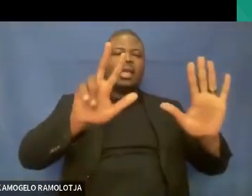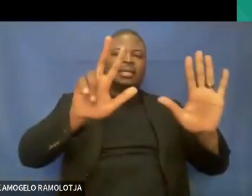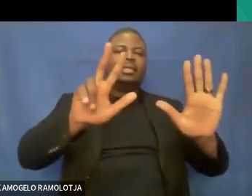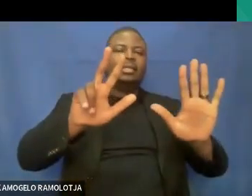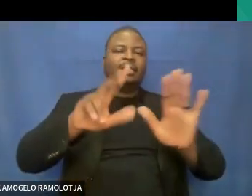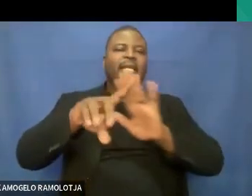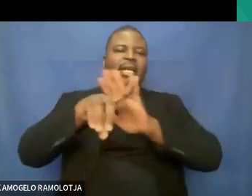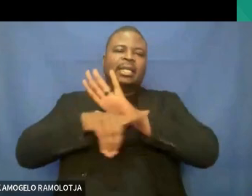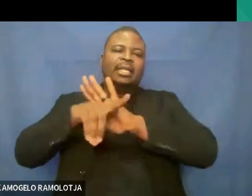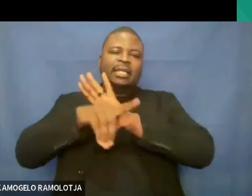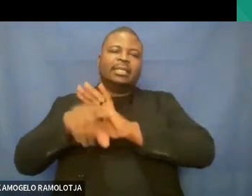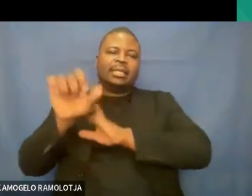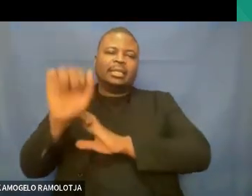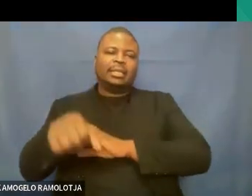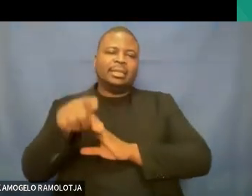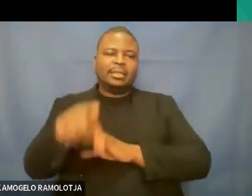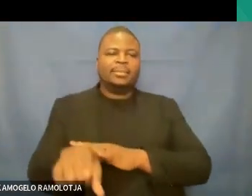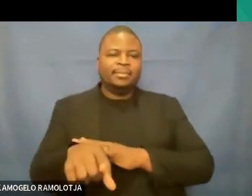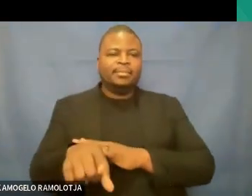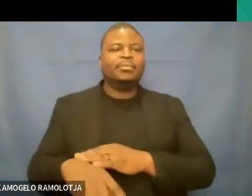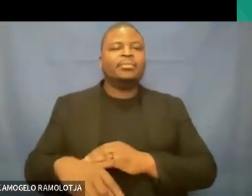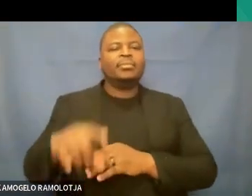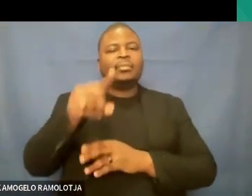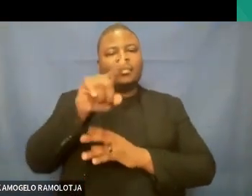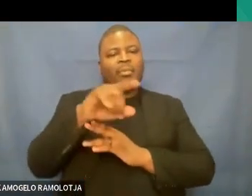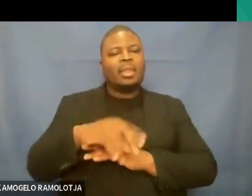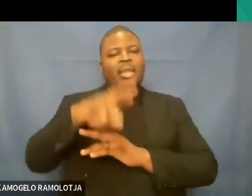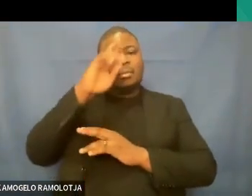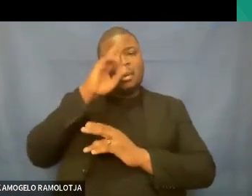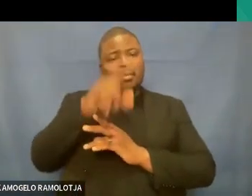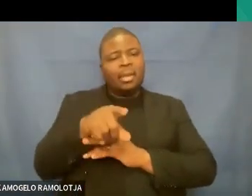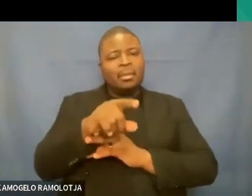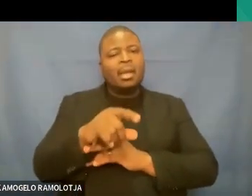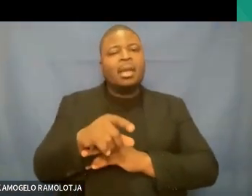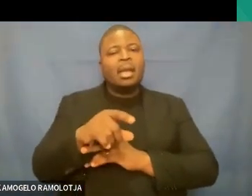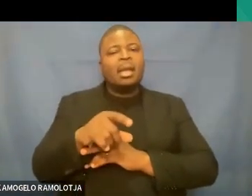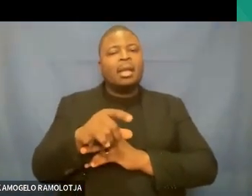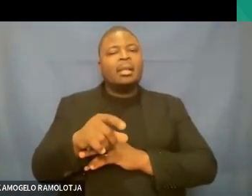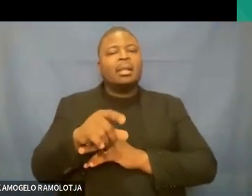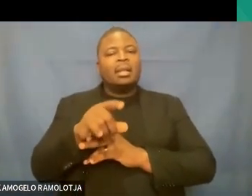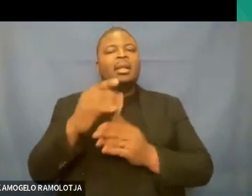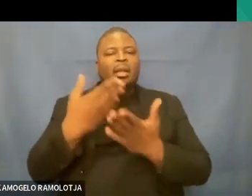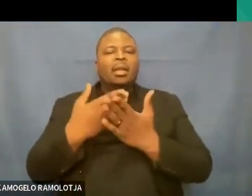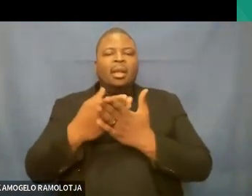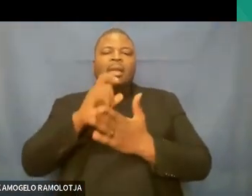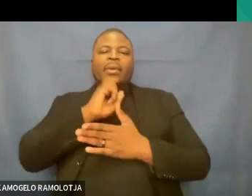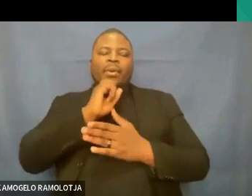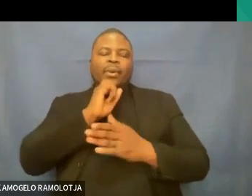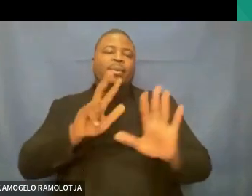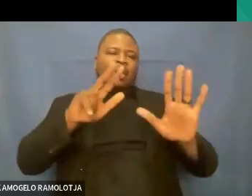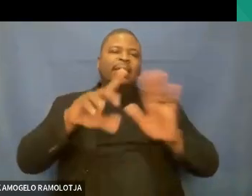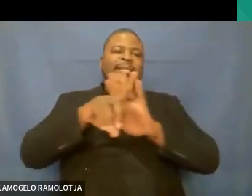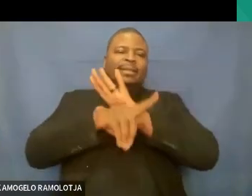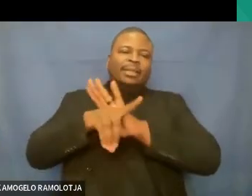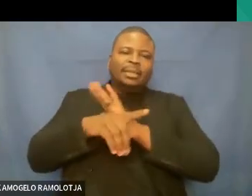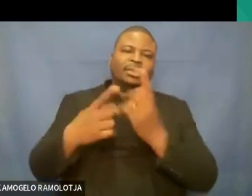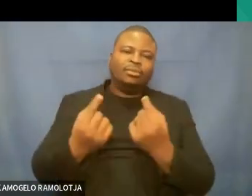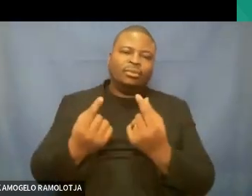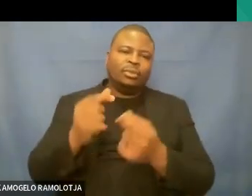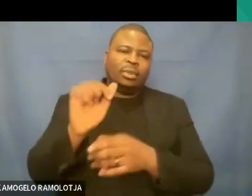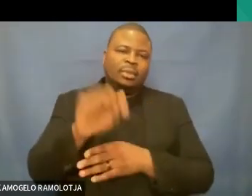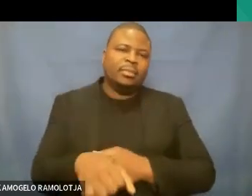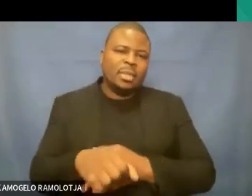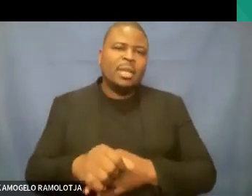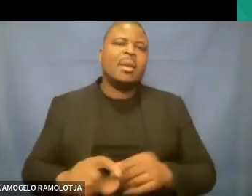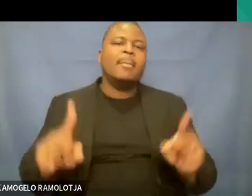use drugs program, it is mainstreamed across 8 districts. And I want to give you some insight into what the human rights model